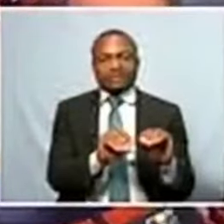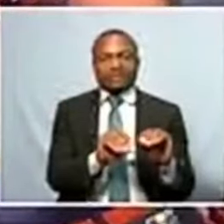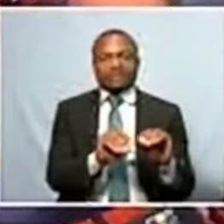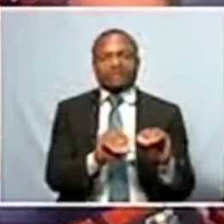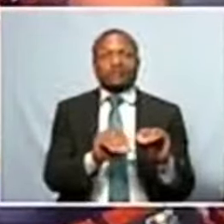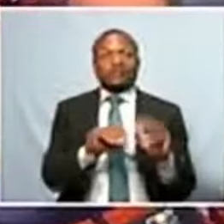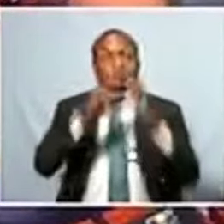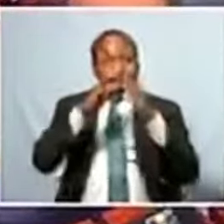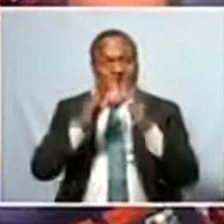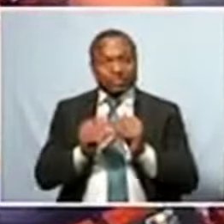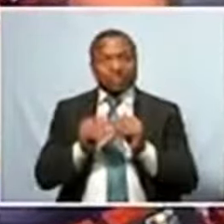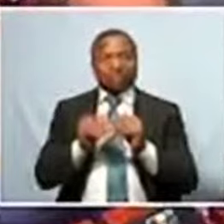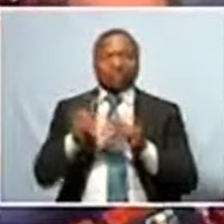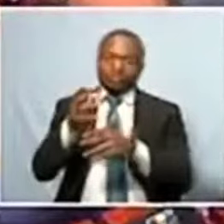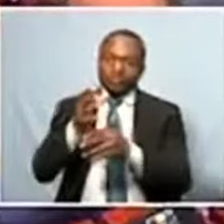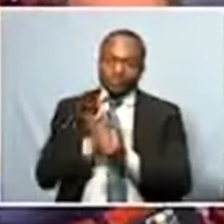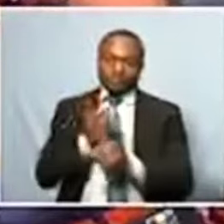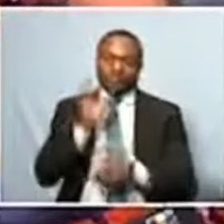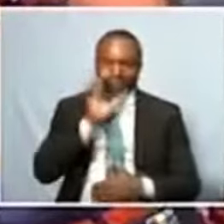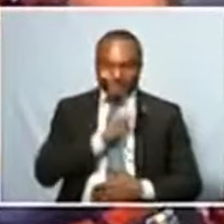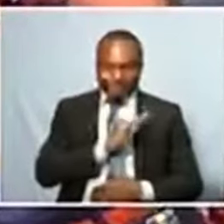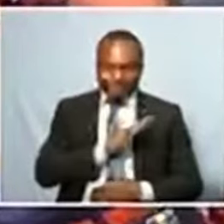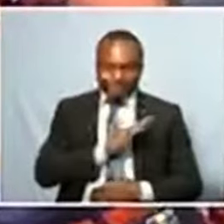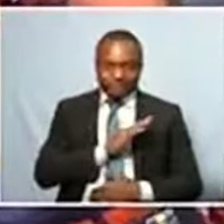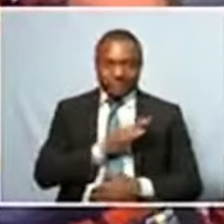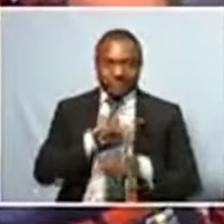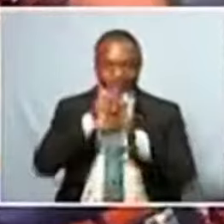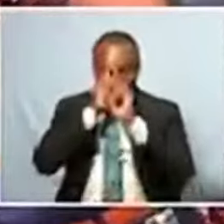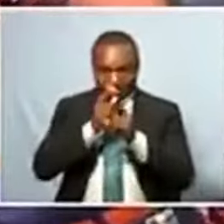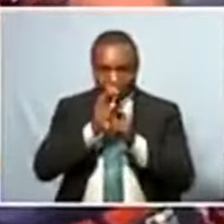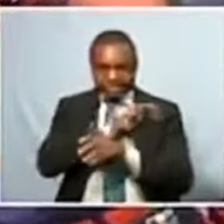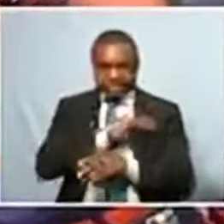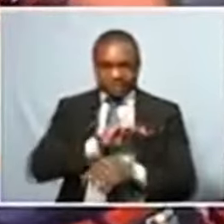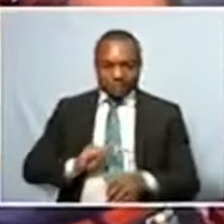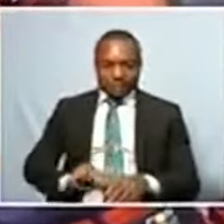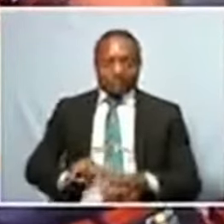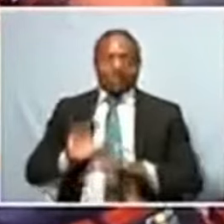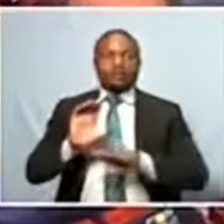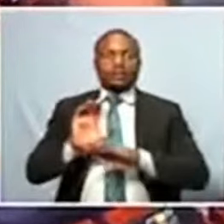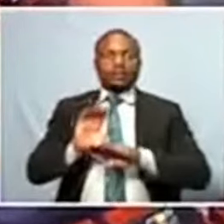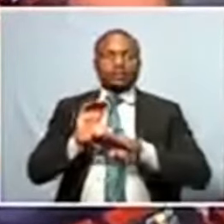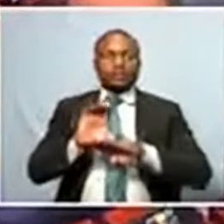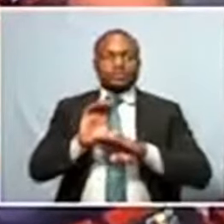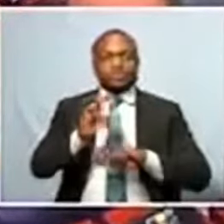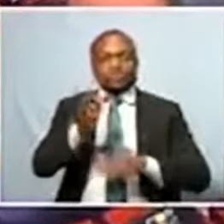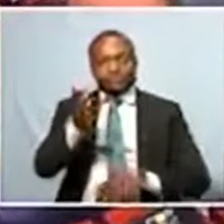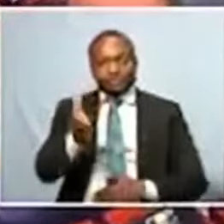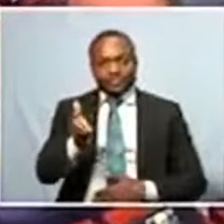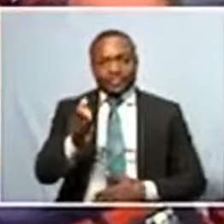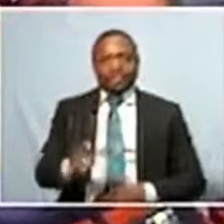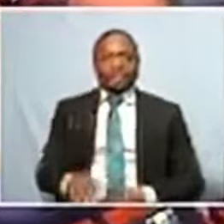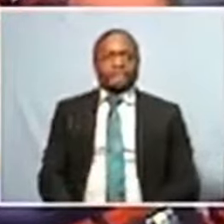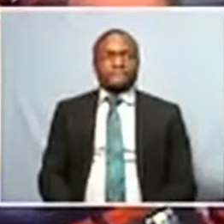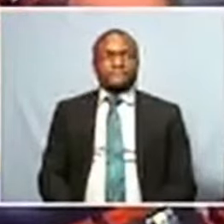of the House has been received. The Honorable Member for Chiruvi.